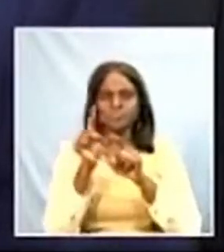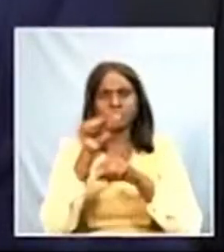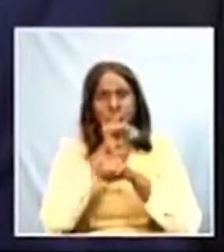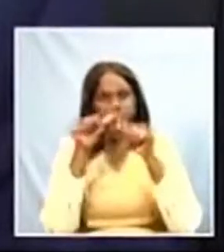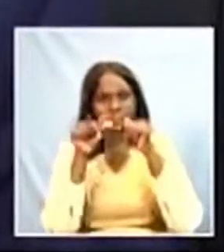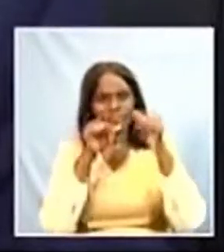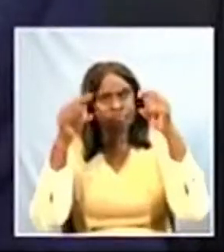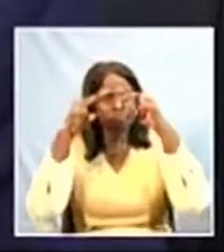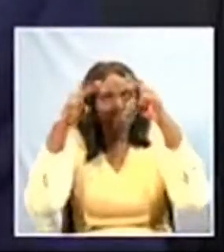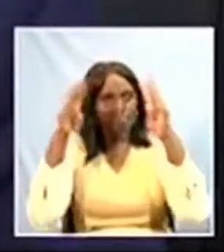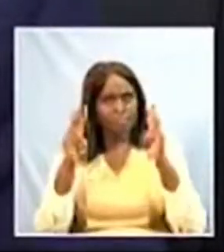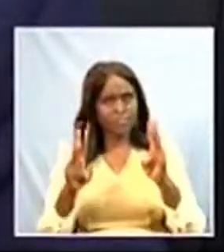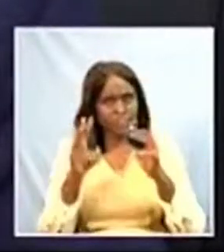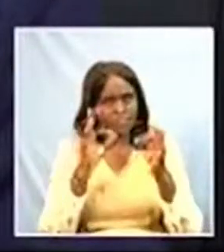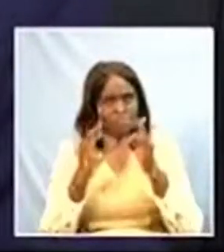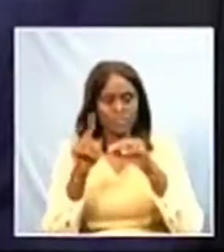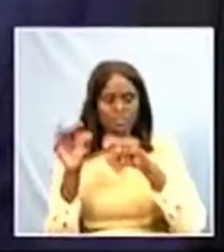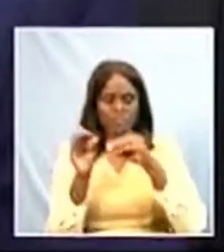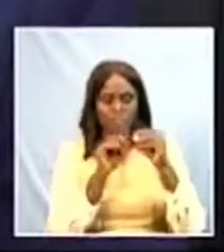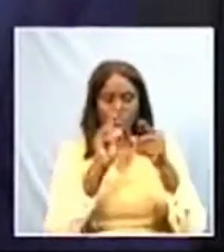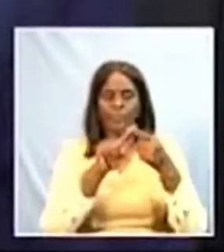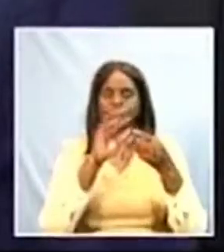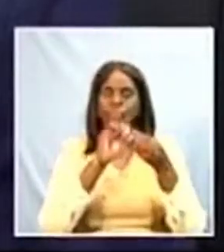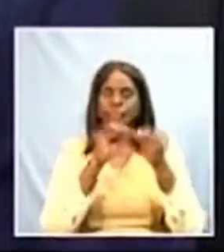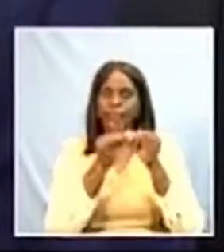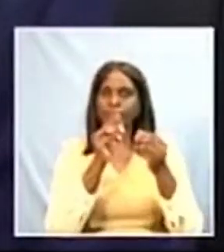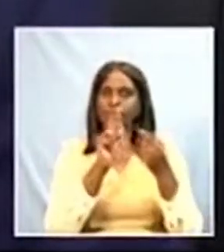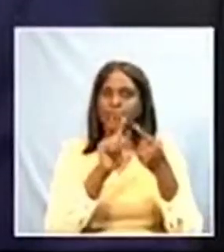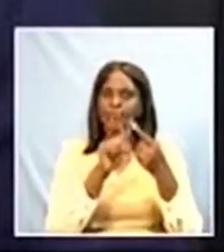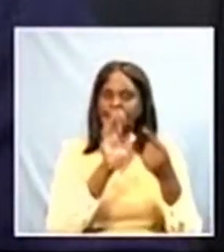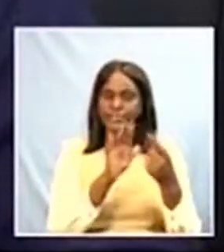shed. If we go to Appendix 1,